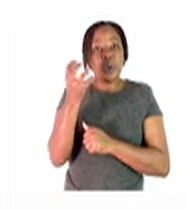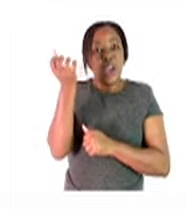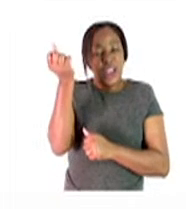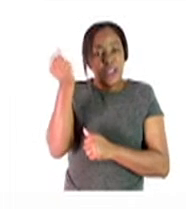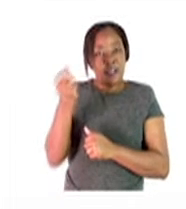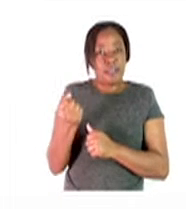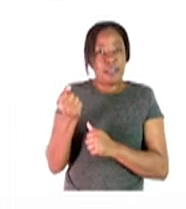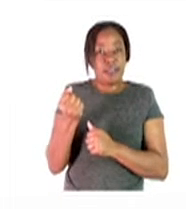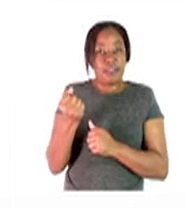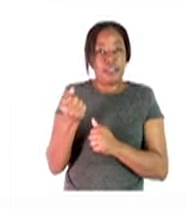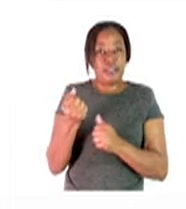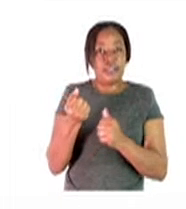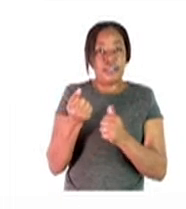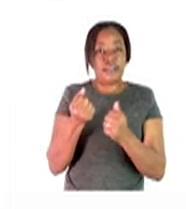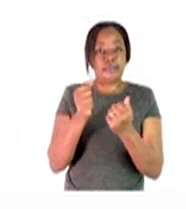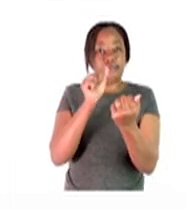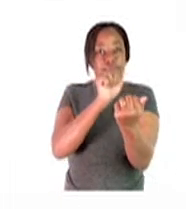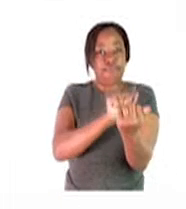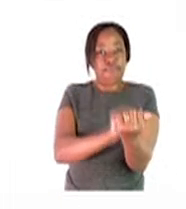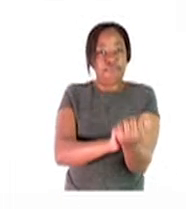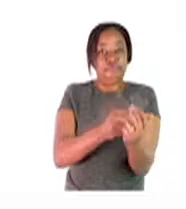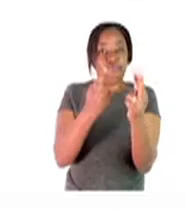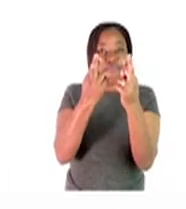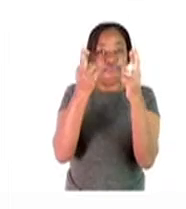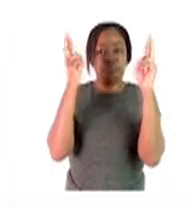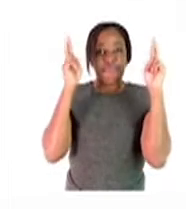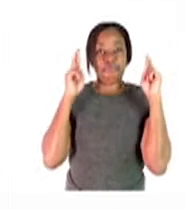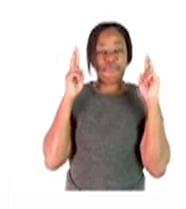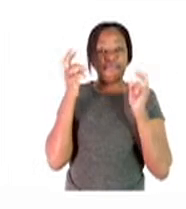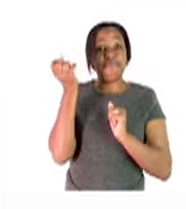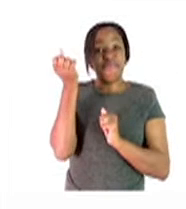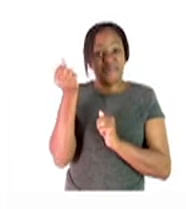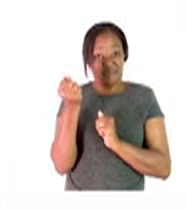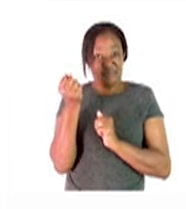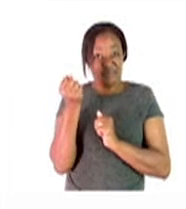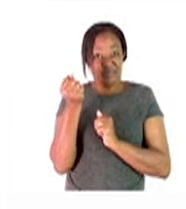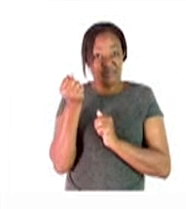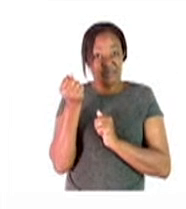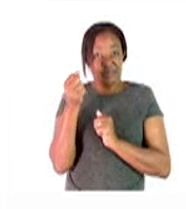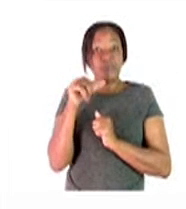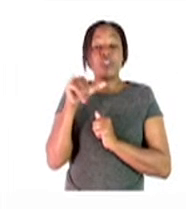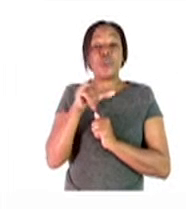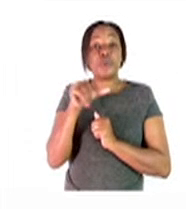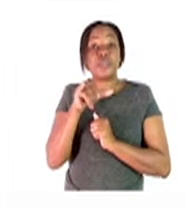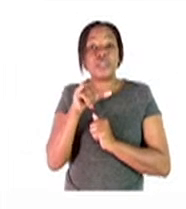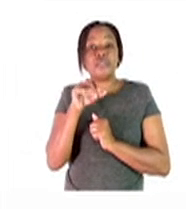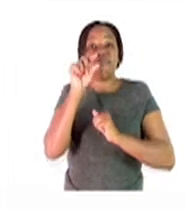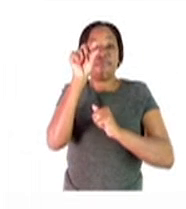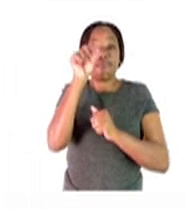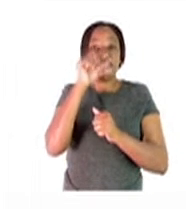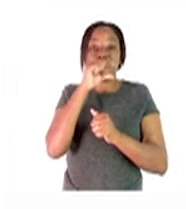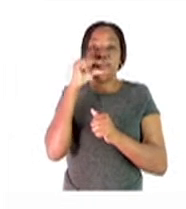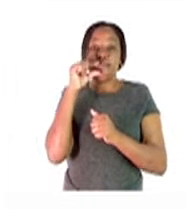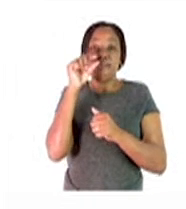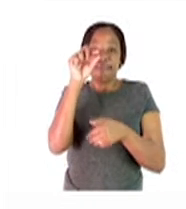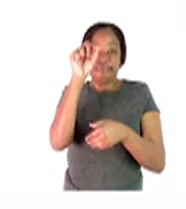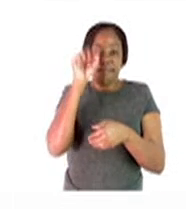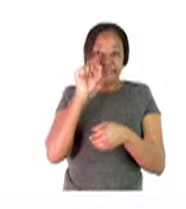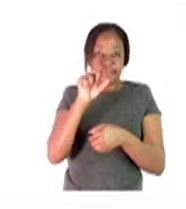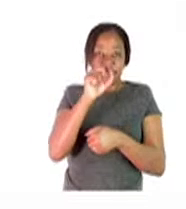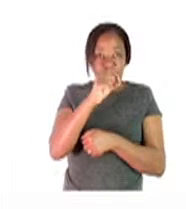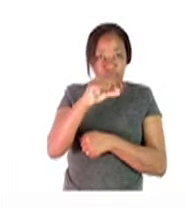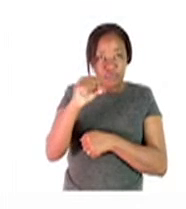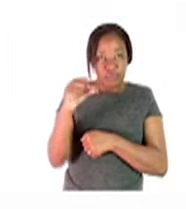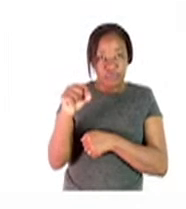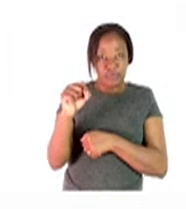bedroom? Do you have a radio, maybe a small radio? Do you have a newspaper in your bedroom? Maybe when your mother or your